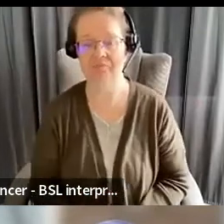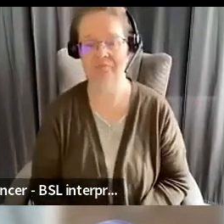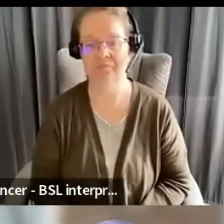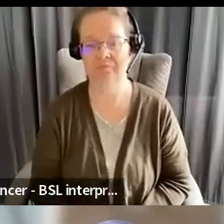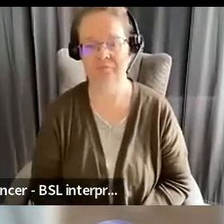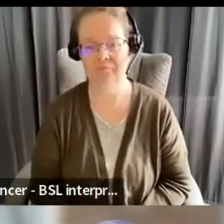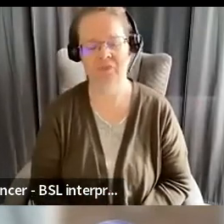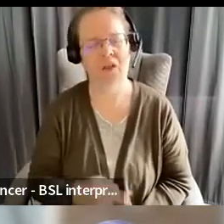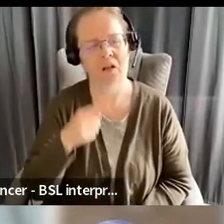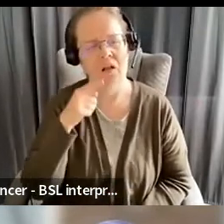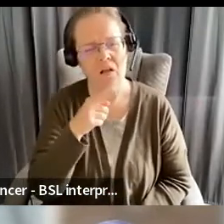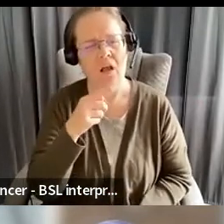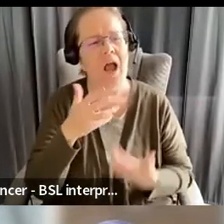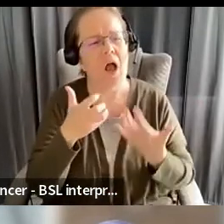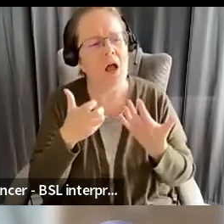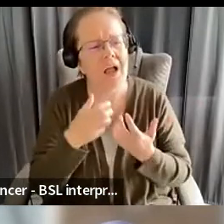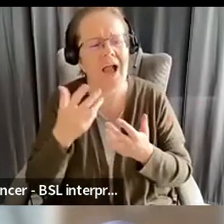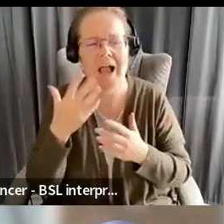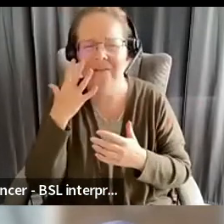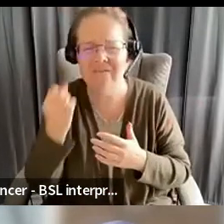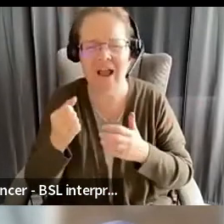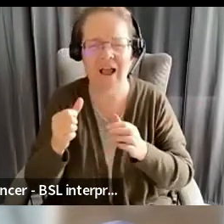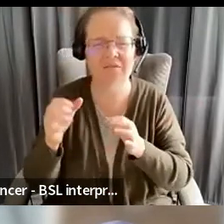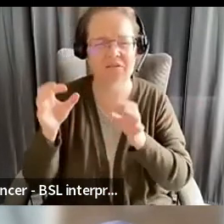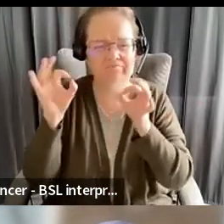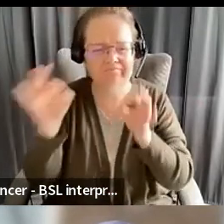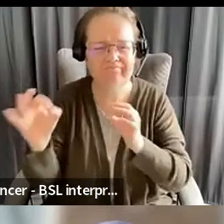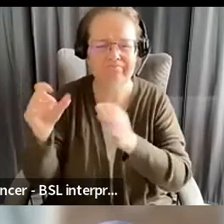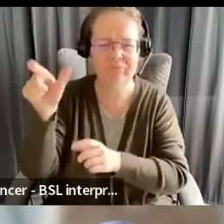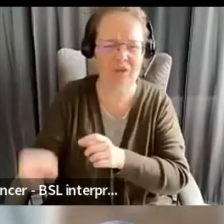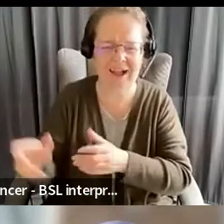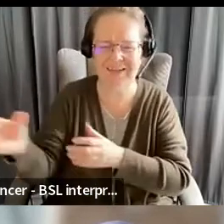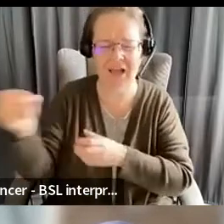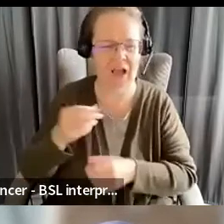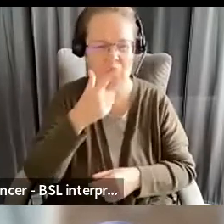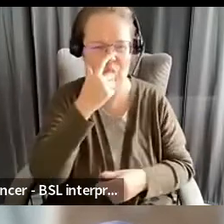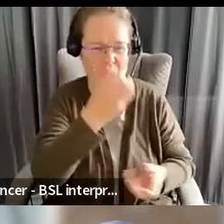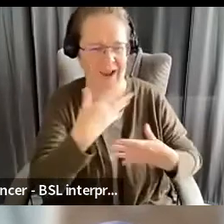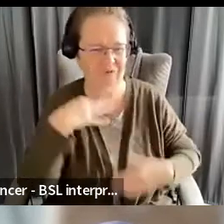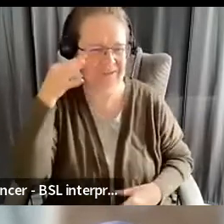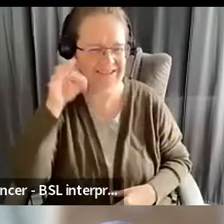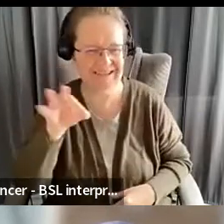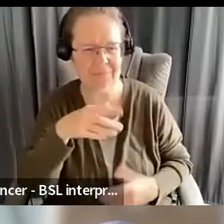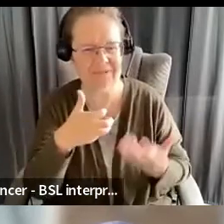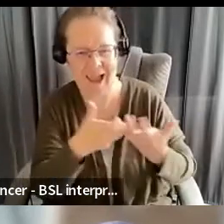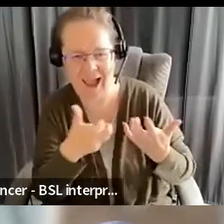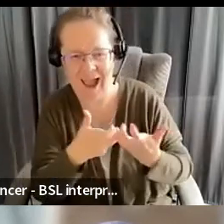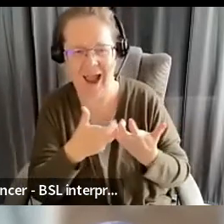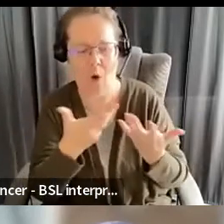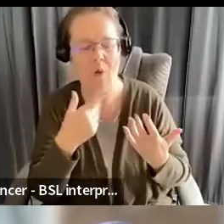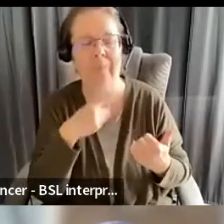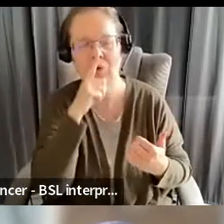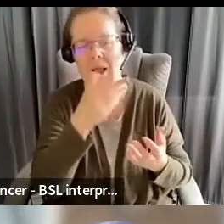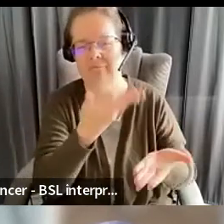On finding great candidates, let's touch on that a little later, and you can give your tips of how to apply or what people can go through.